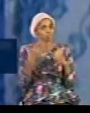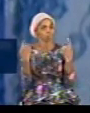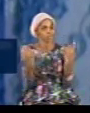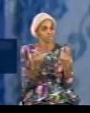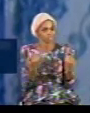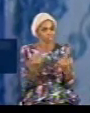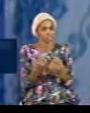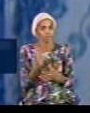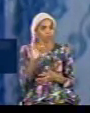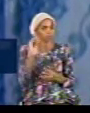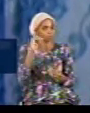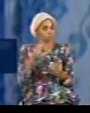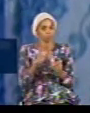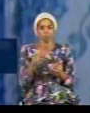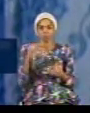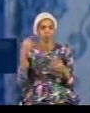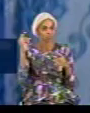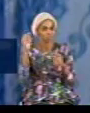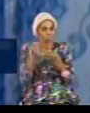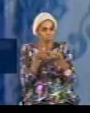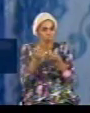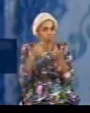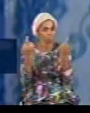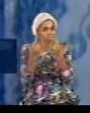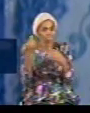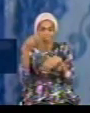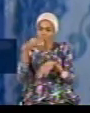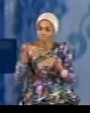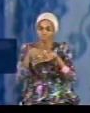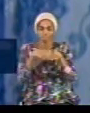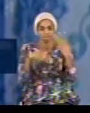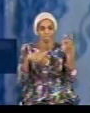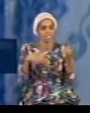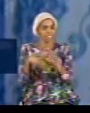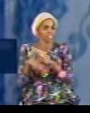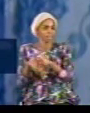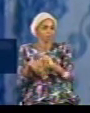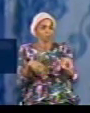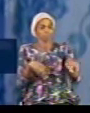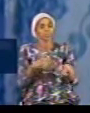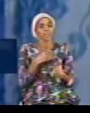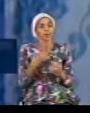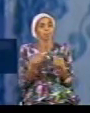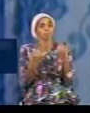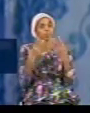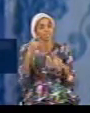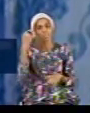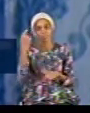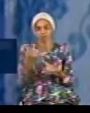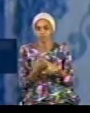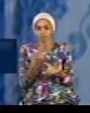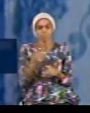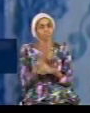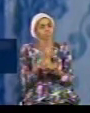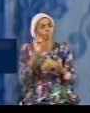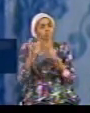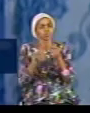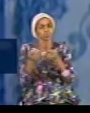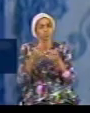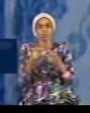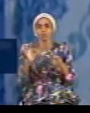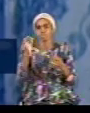No more dominion of sin over them. And many from the dominion of sickness, the dominion of